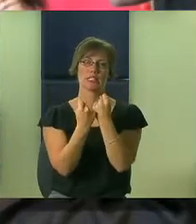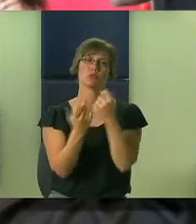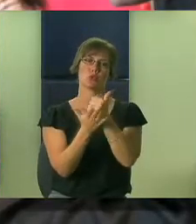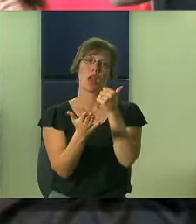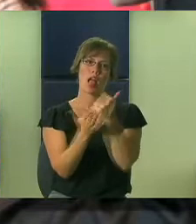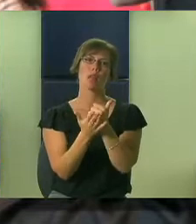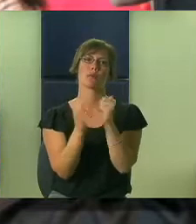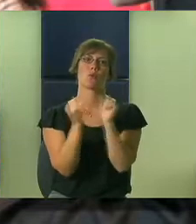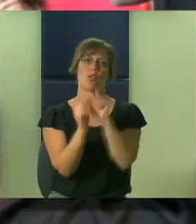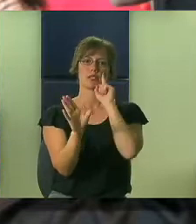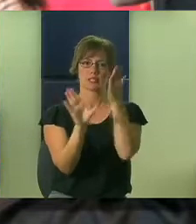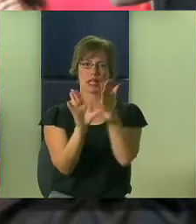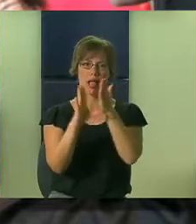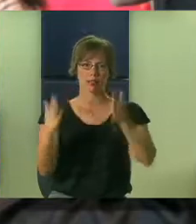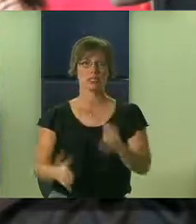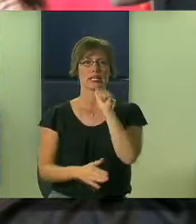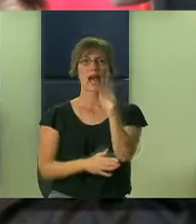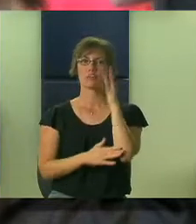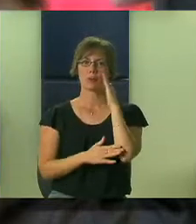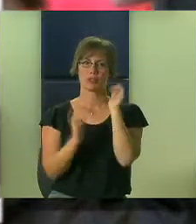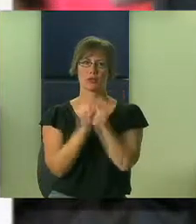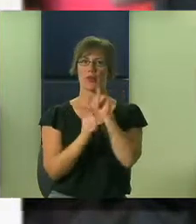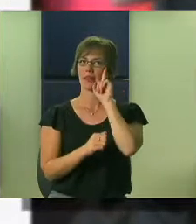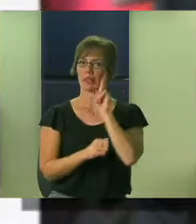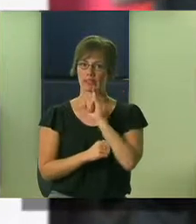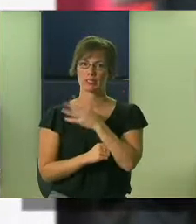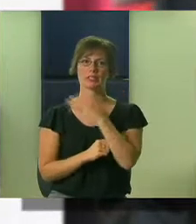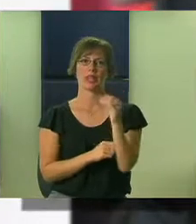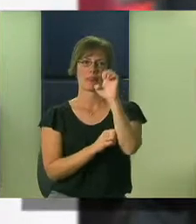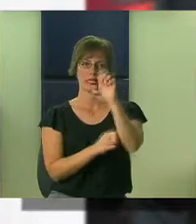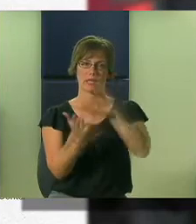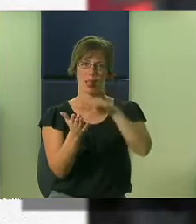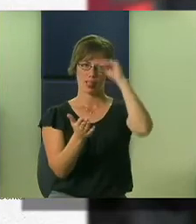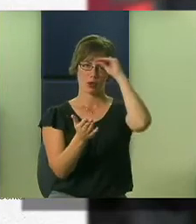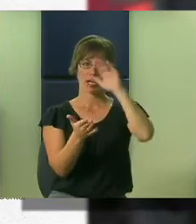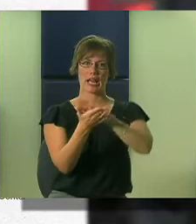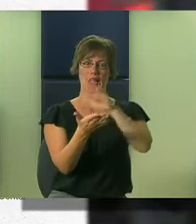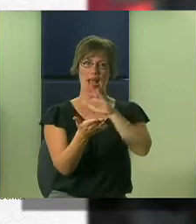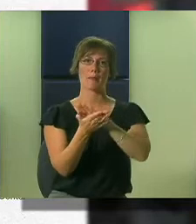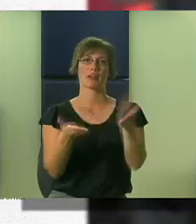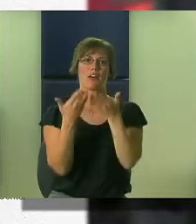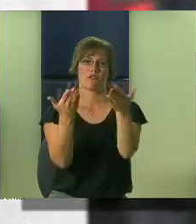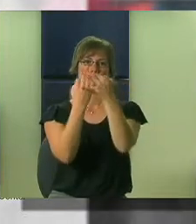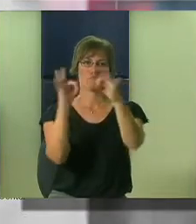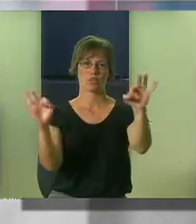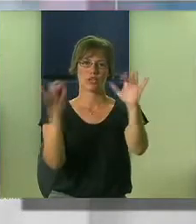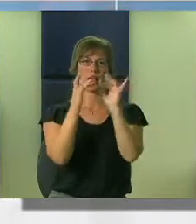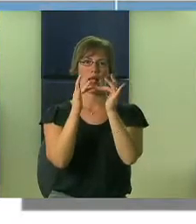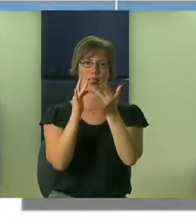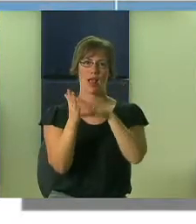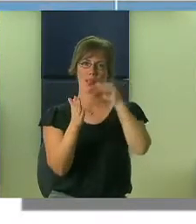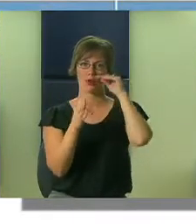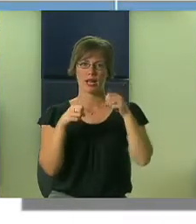team comprised of psychologists familiar with deafness available to consult with psychologists unfamiliar with deafness, and the